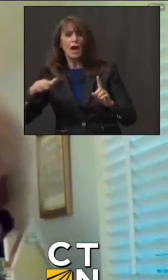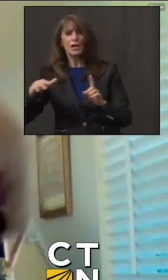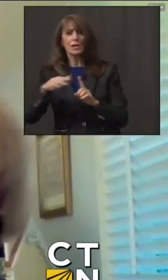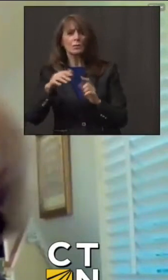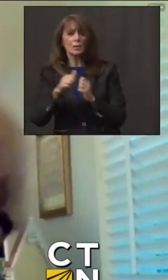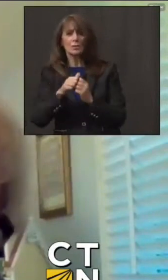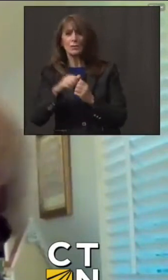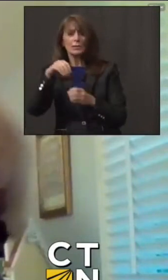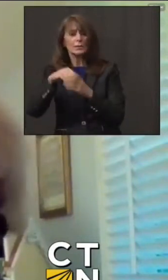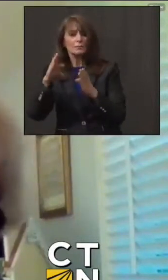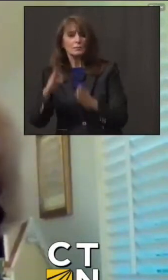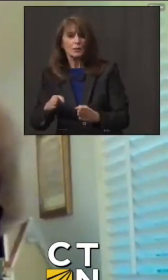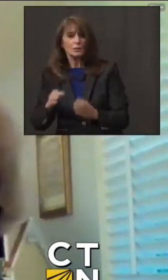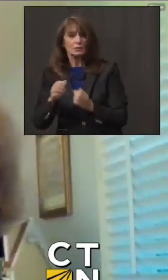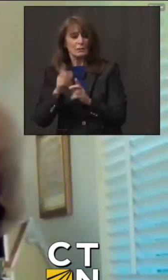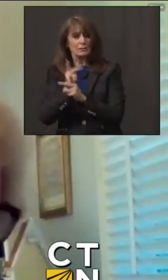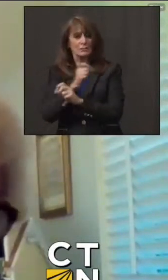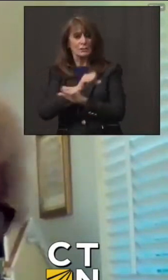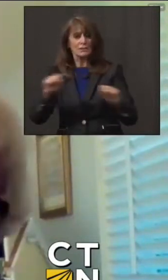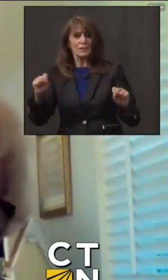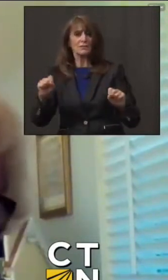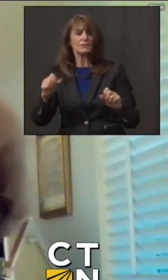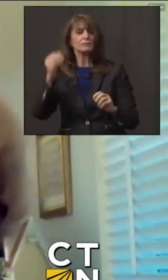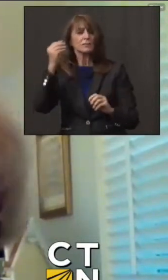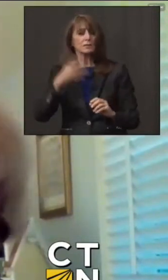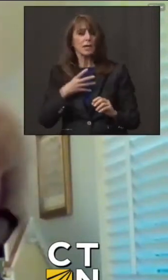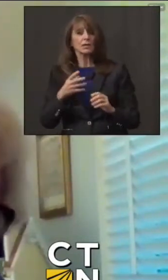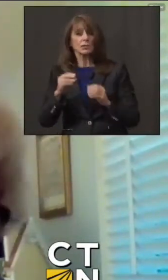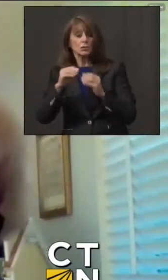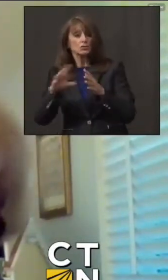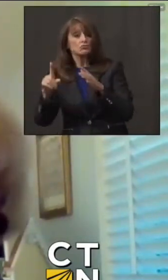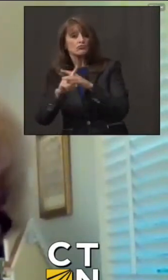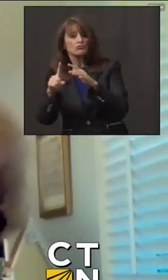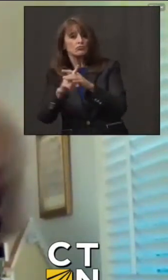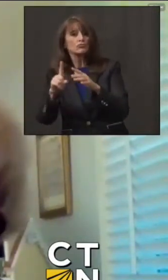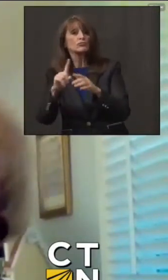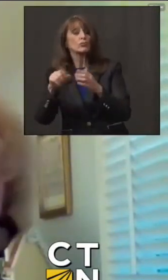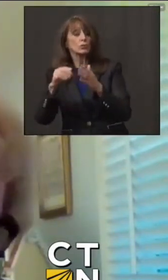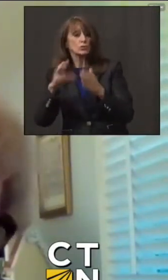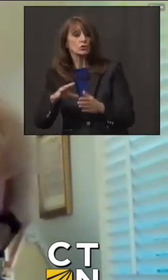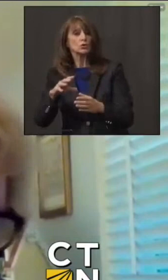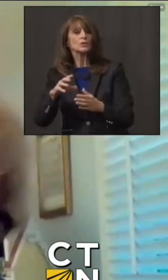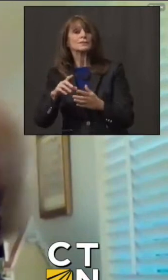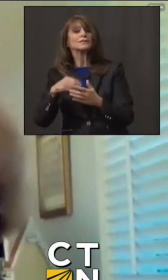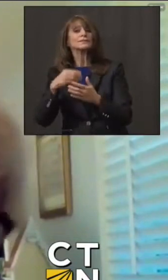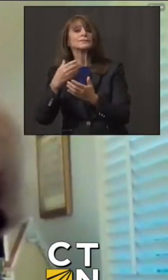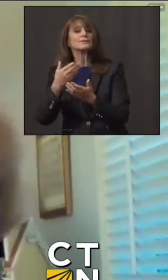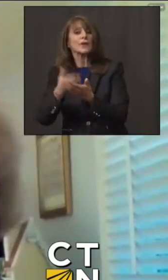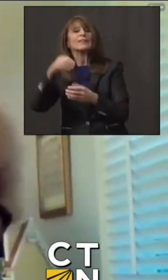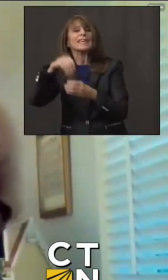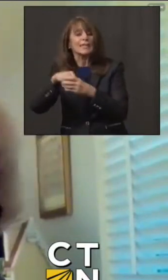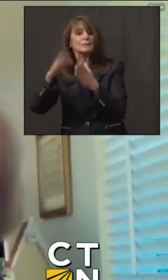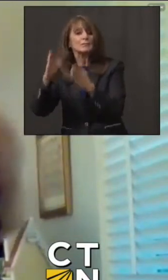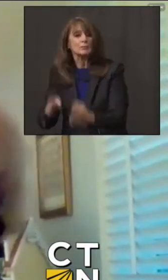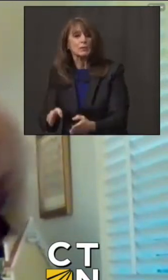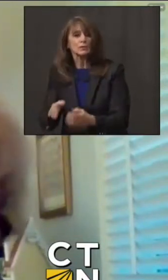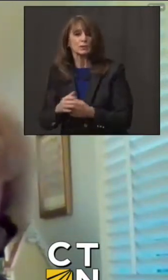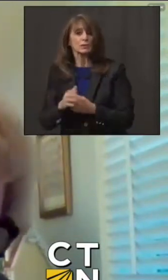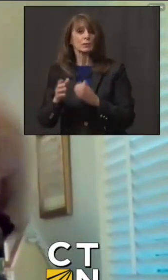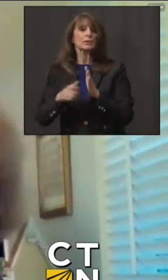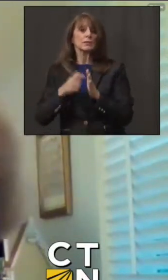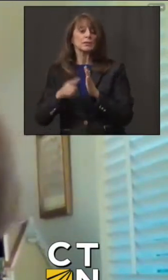know, they are telling me, that attendance is better when the kids are in person. Sometimes they're